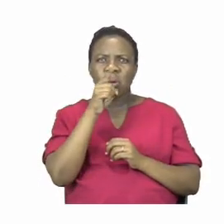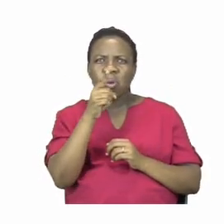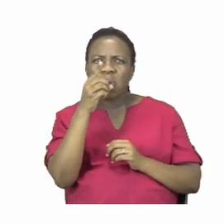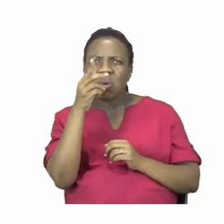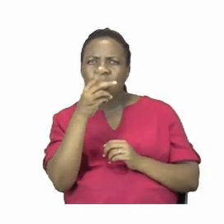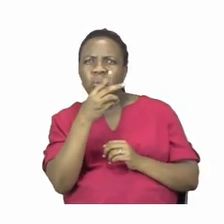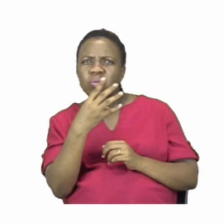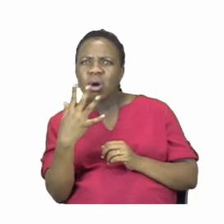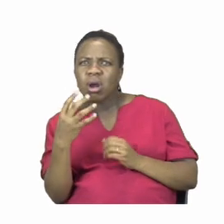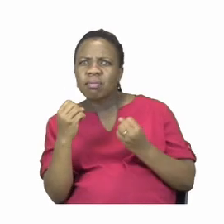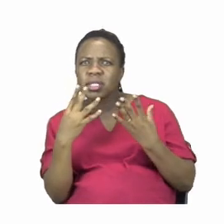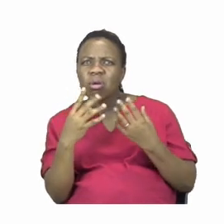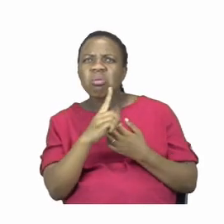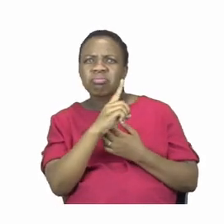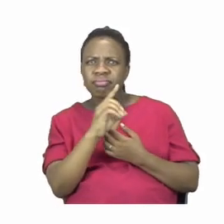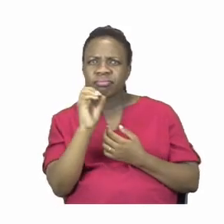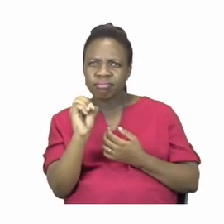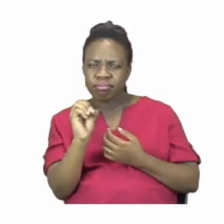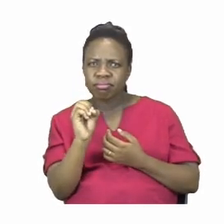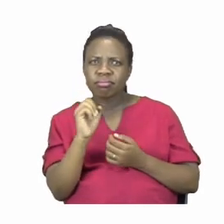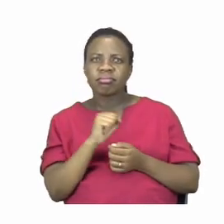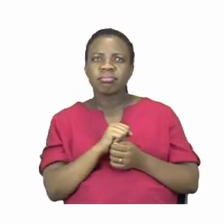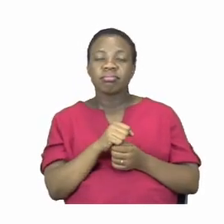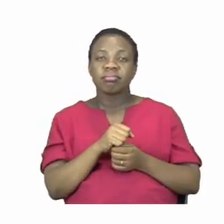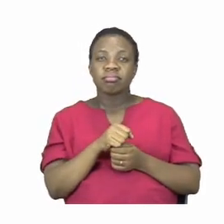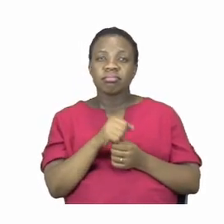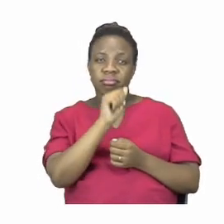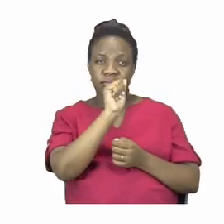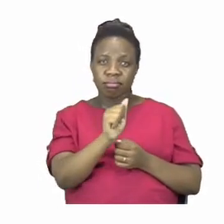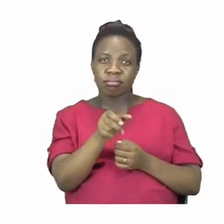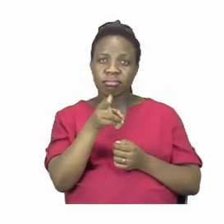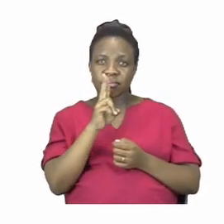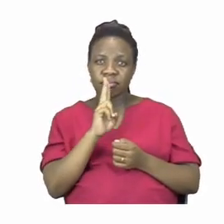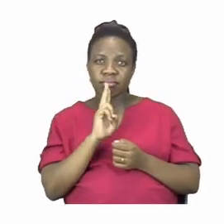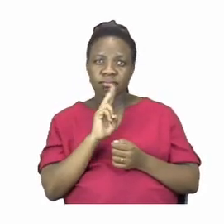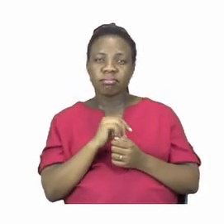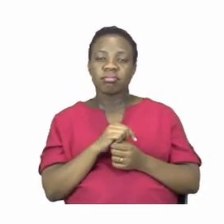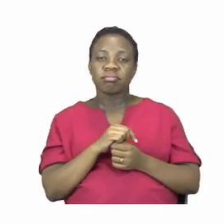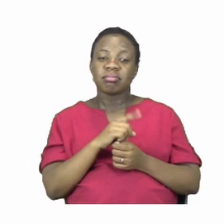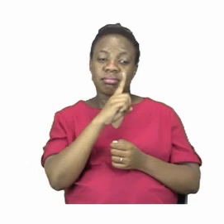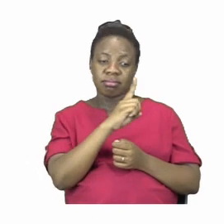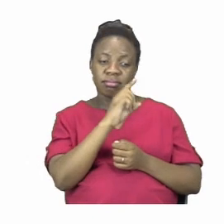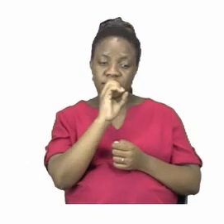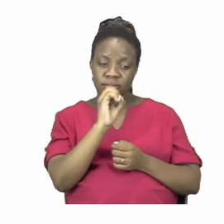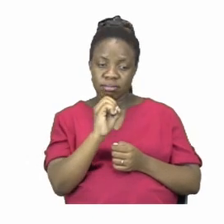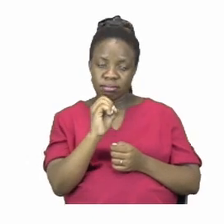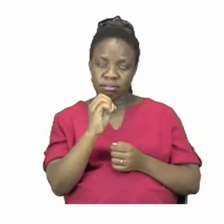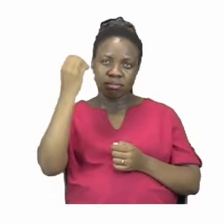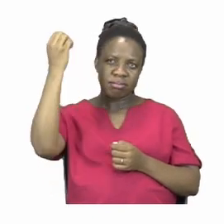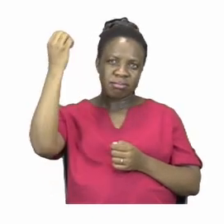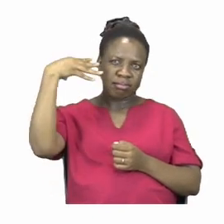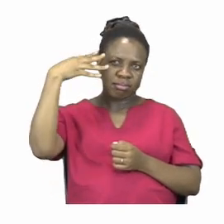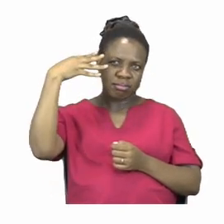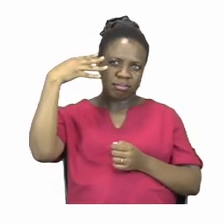sunny days. So the answer for A will be 10 sunny days. Now let's quickly look at